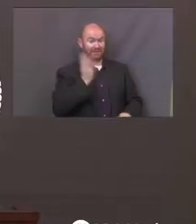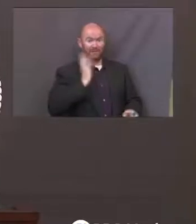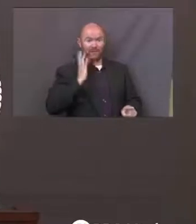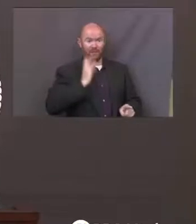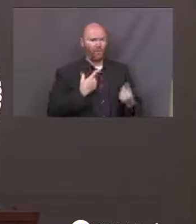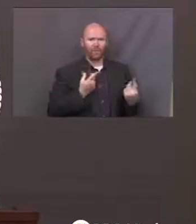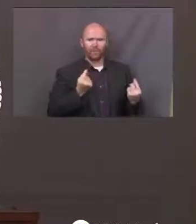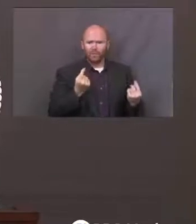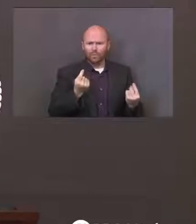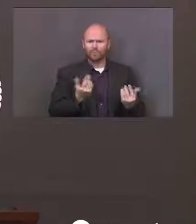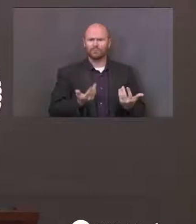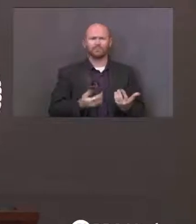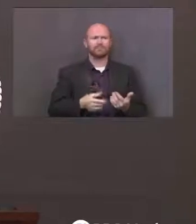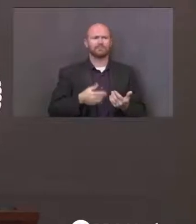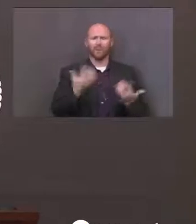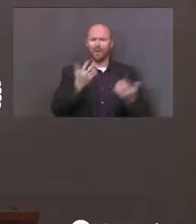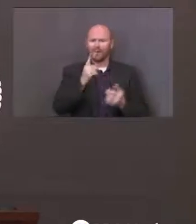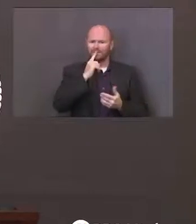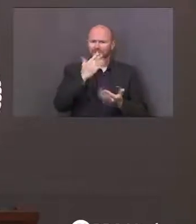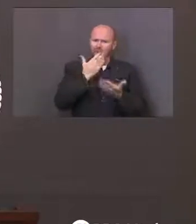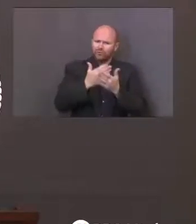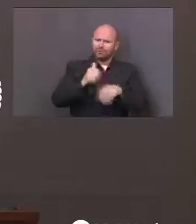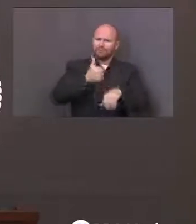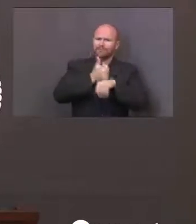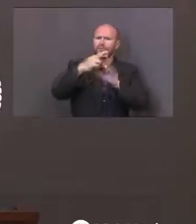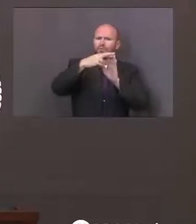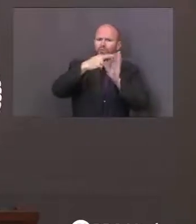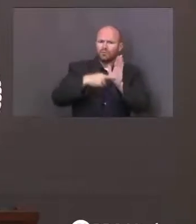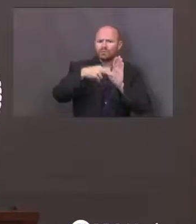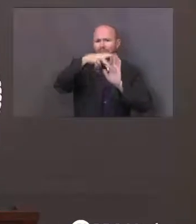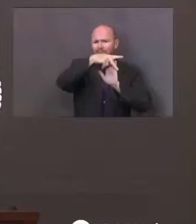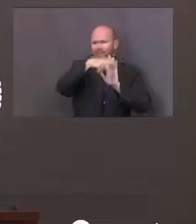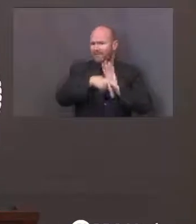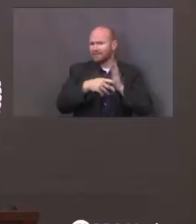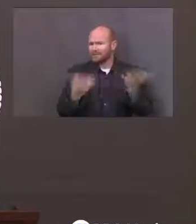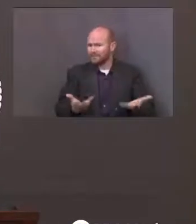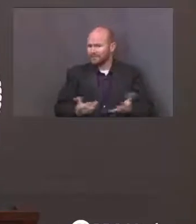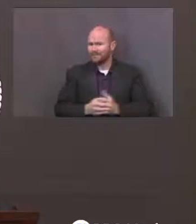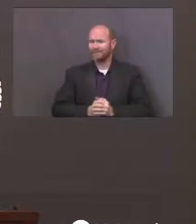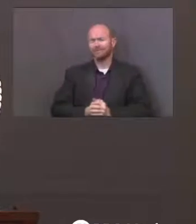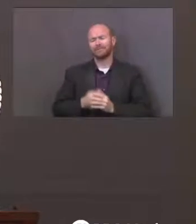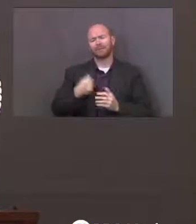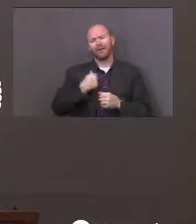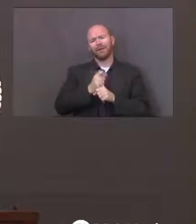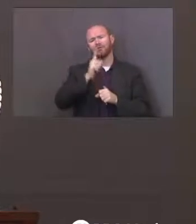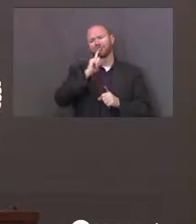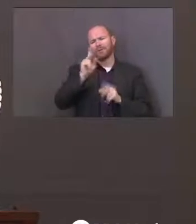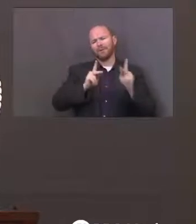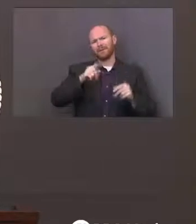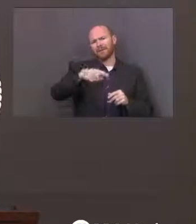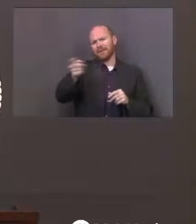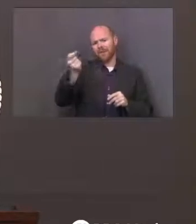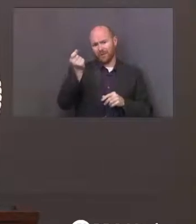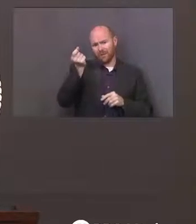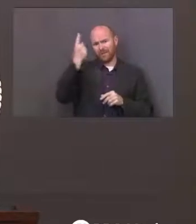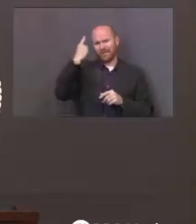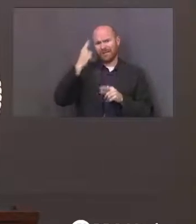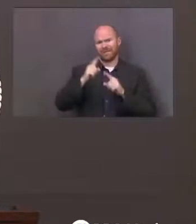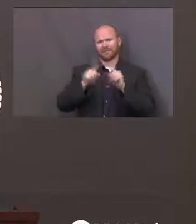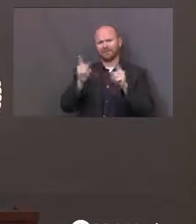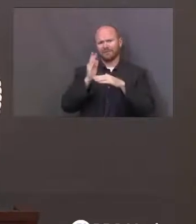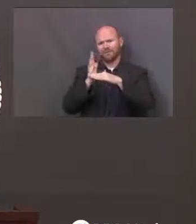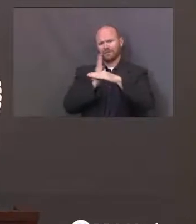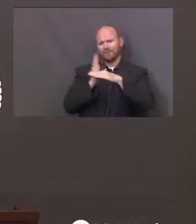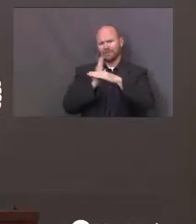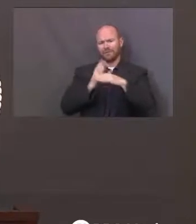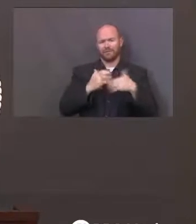as what is good policy. I'd like to make sure that we understand there's a distinction between the health